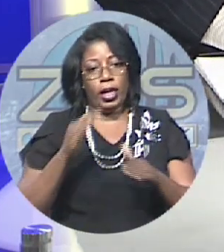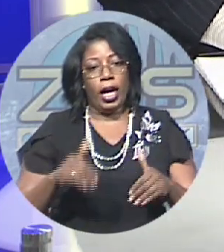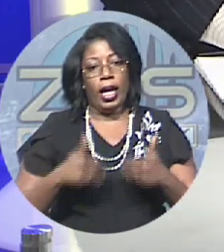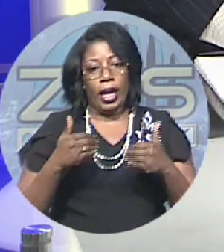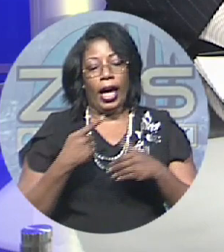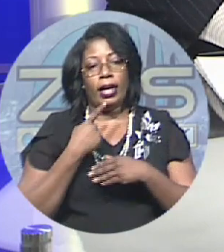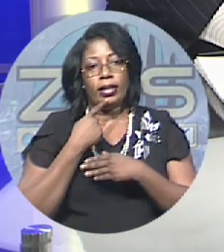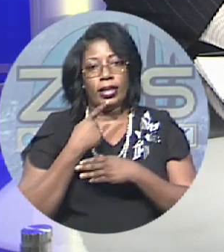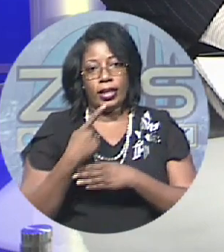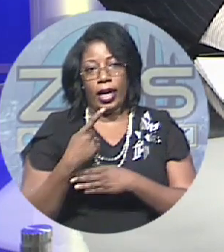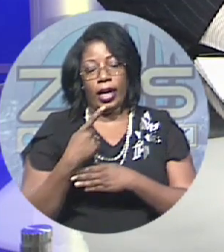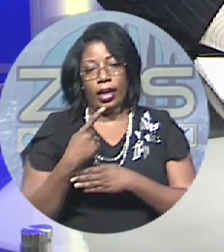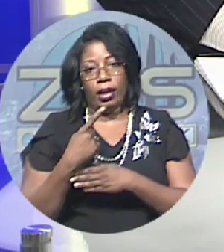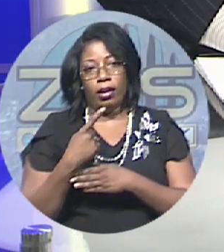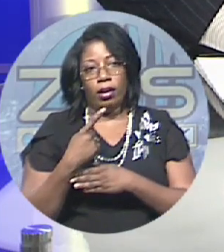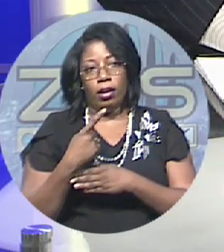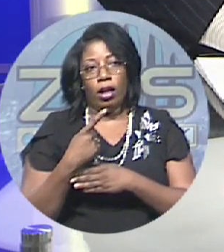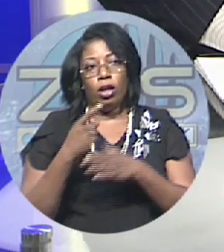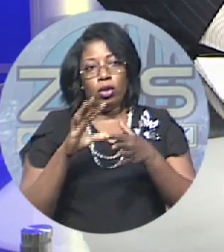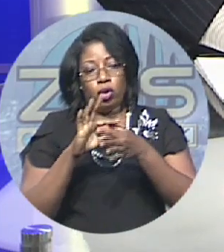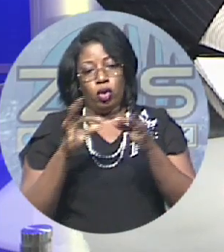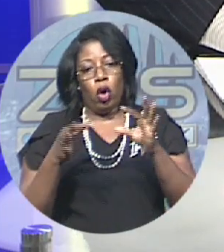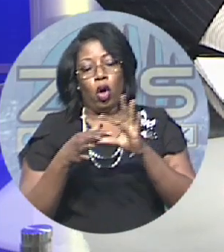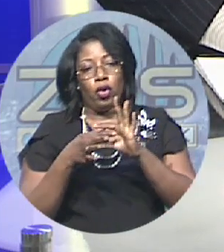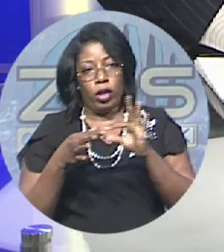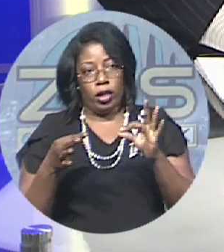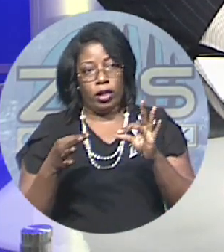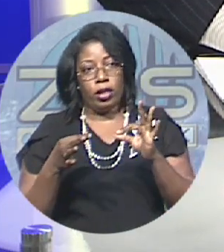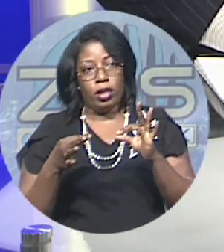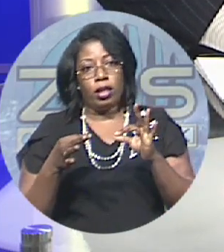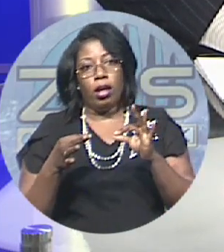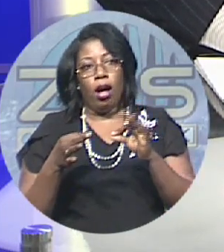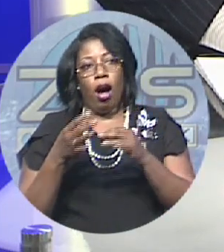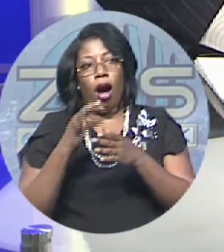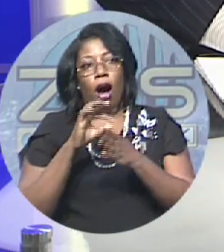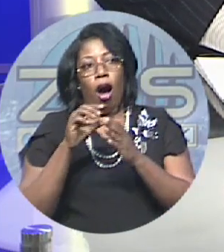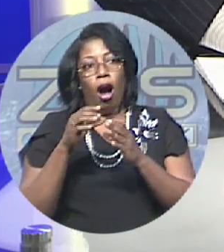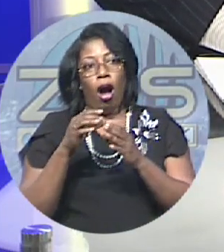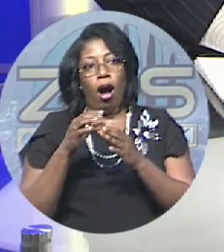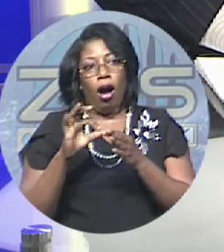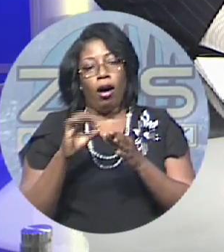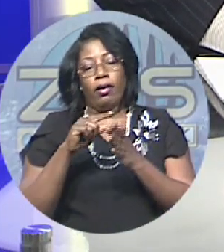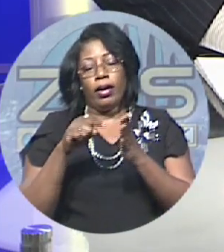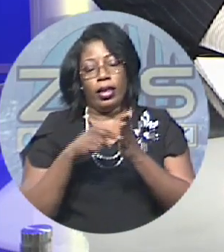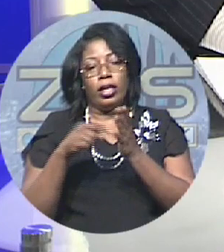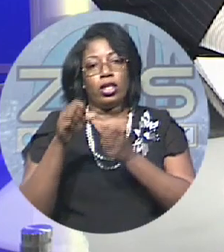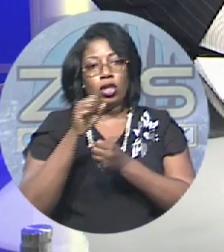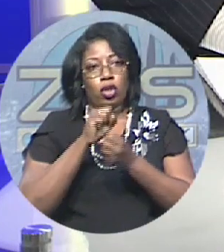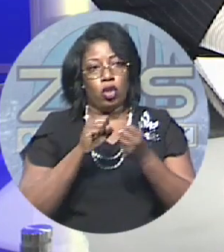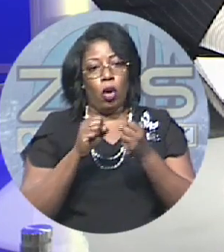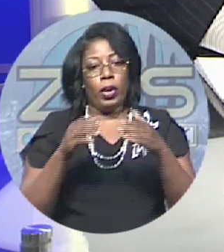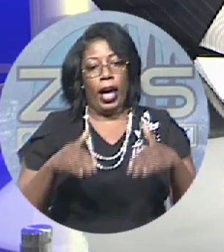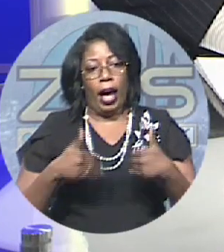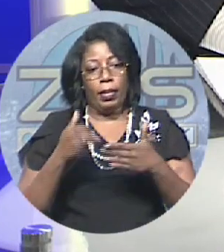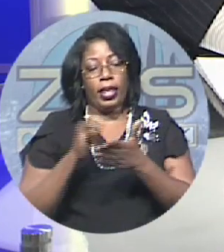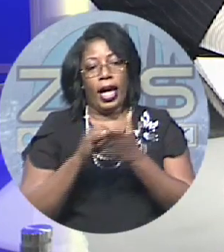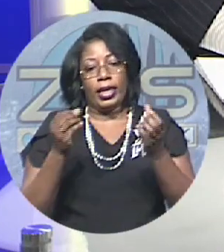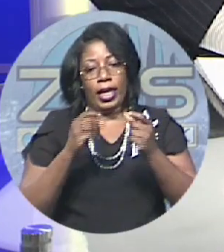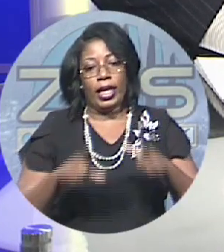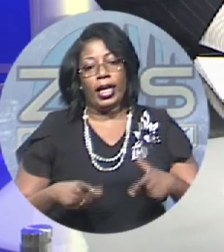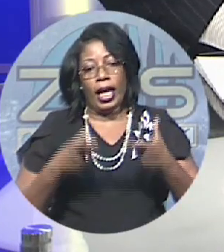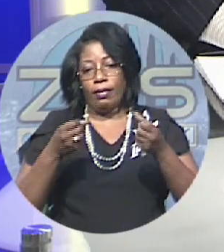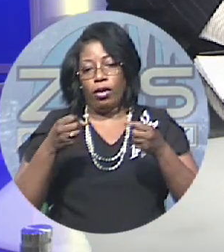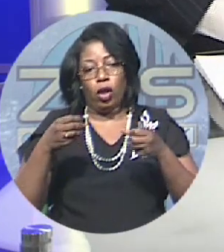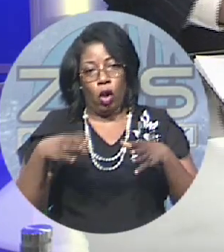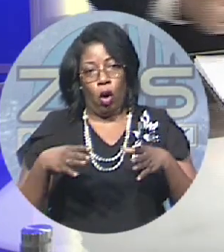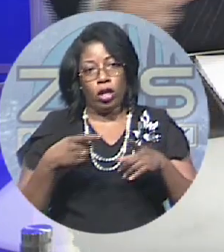told horrifying tales of encounters with the monster storm. And as the nation rejoices that no life has been lost or claimed by